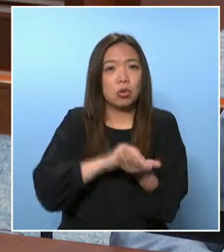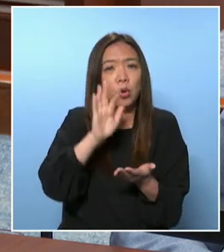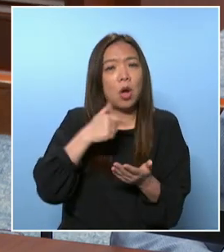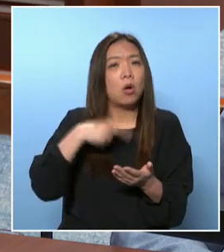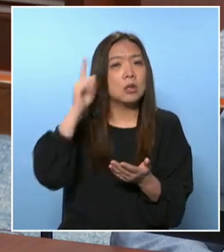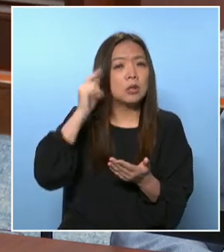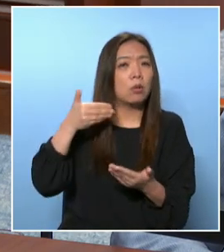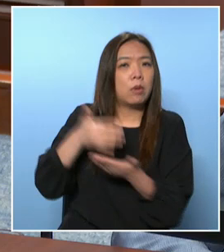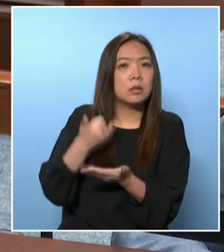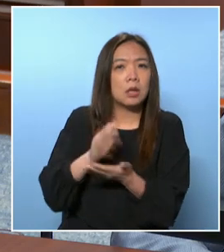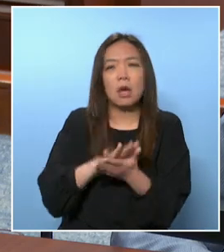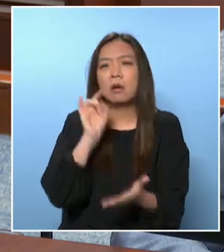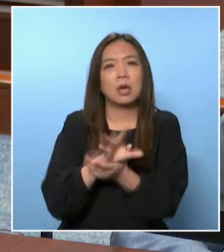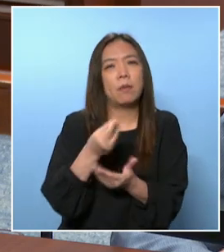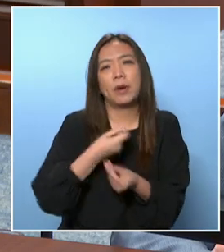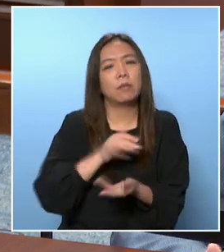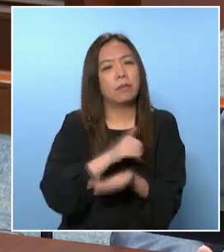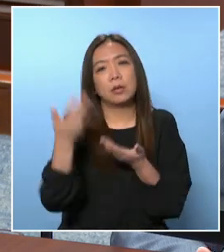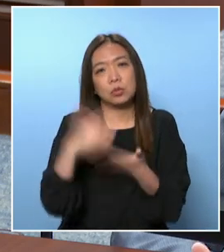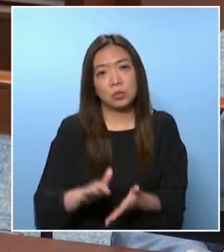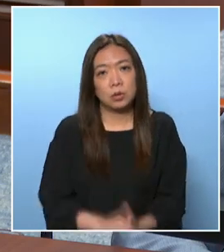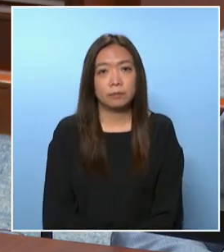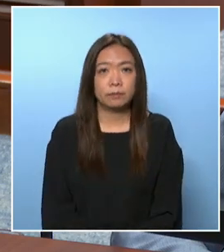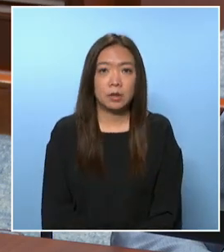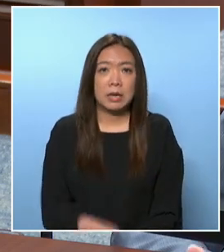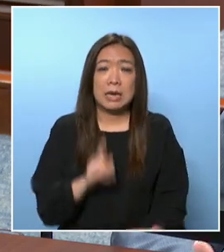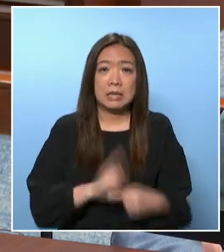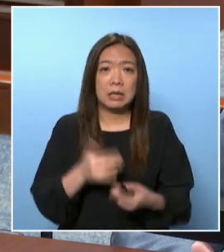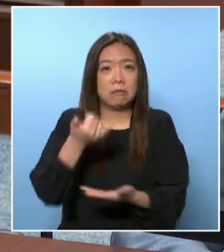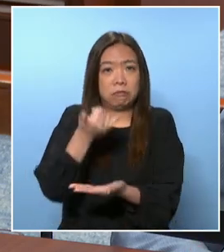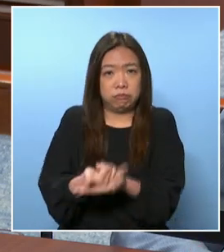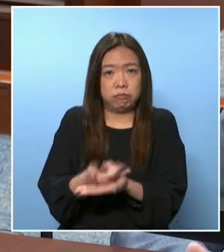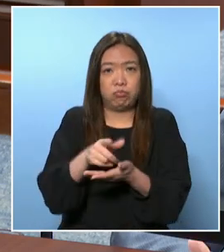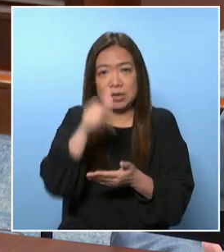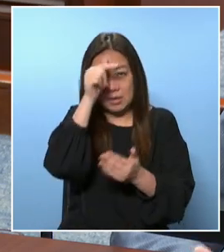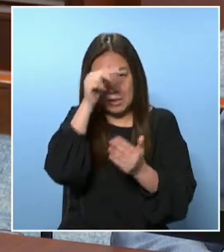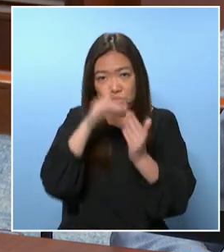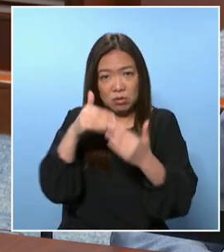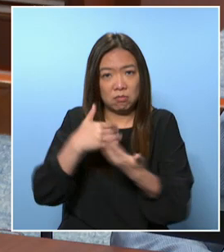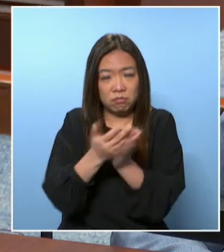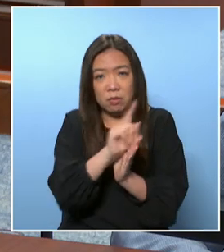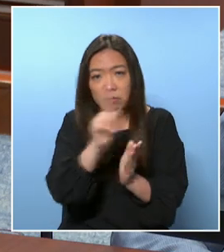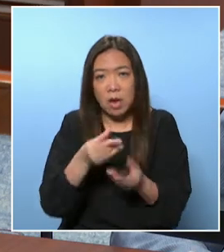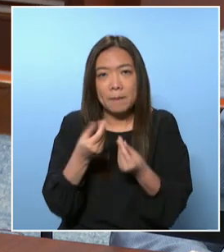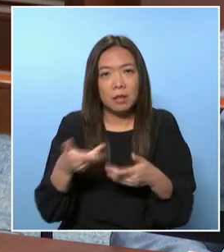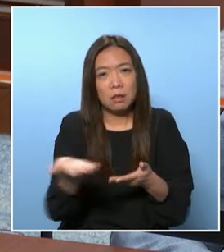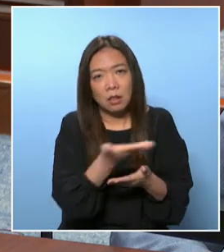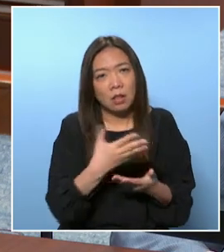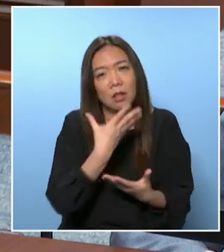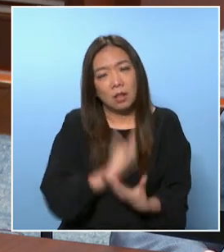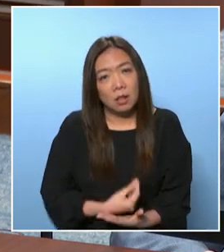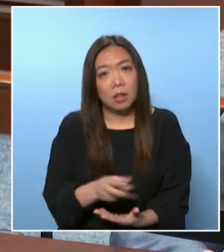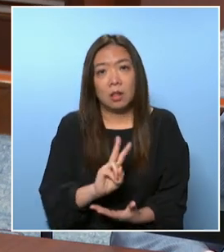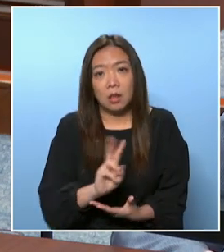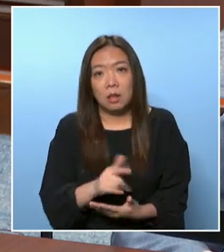tell the patient before he becomes no longer mentally capable, he would have taken a different